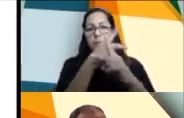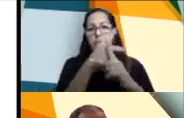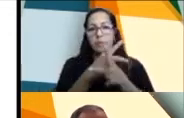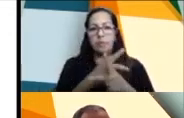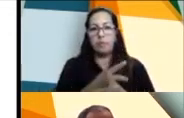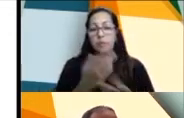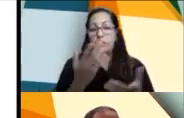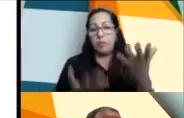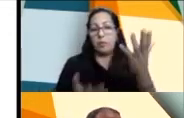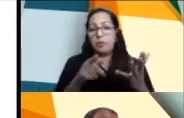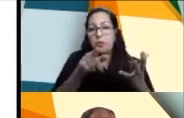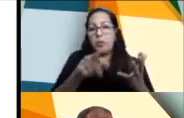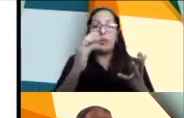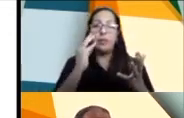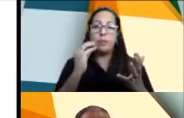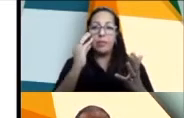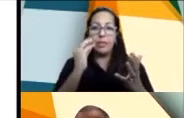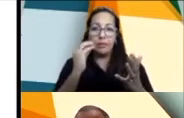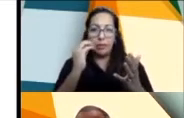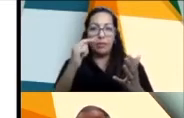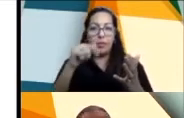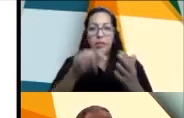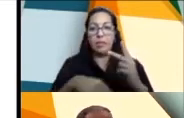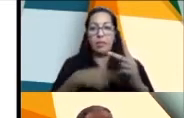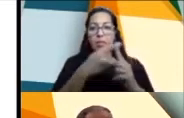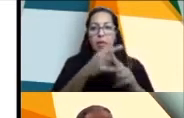the experience that you have for this type of program,